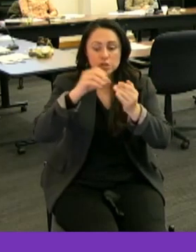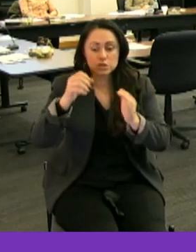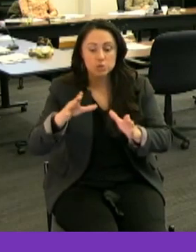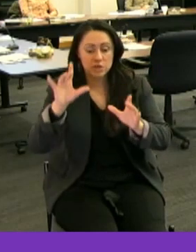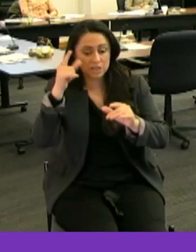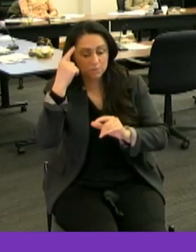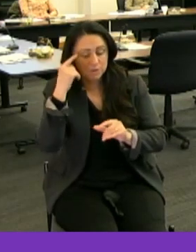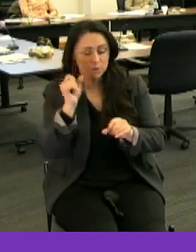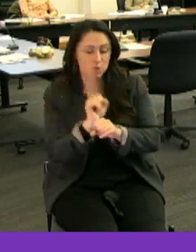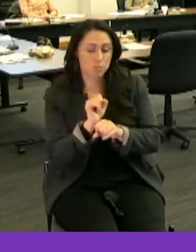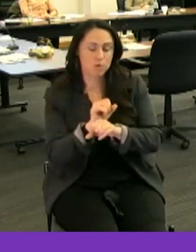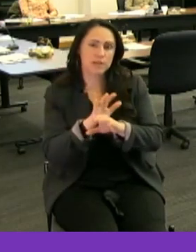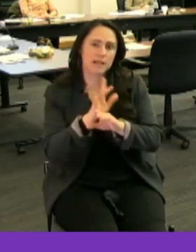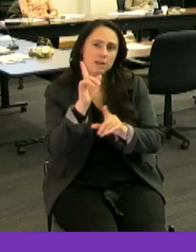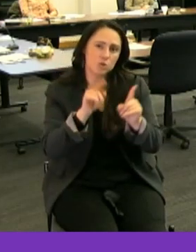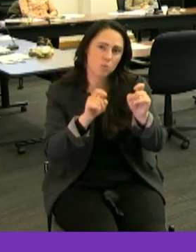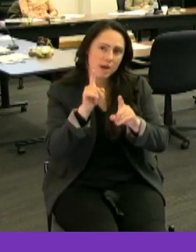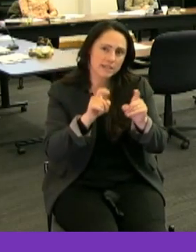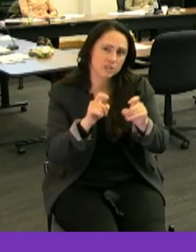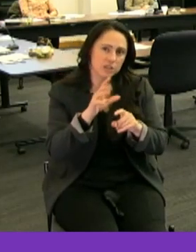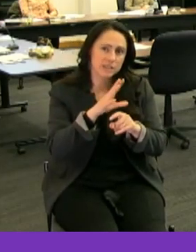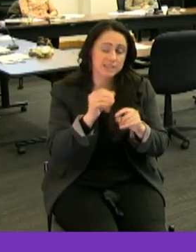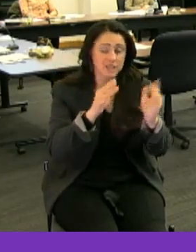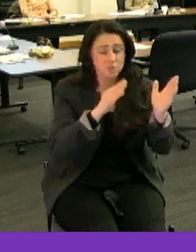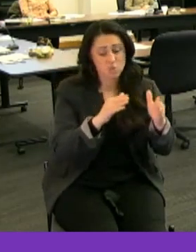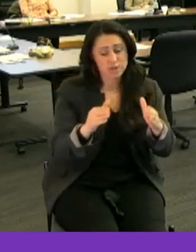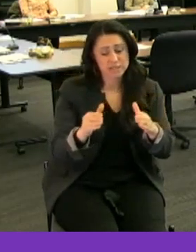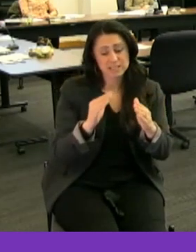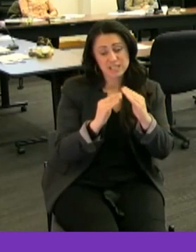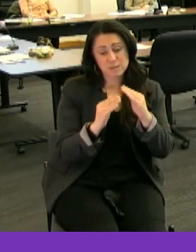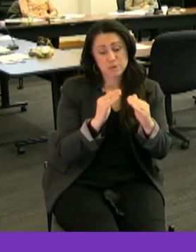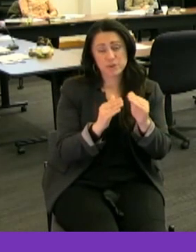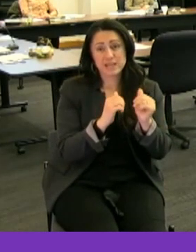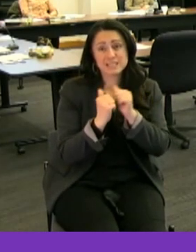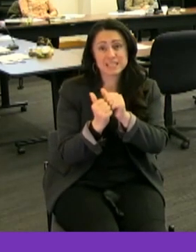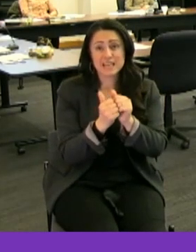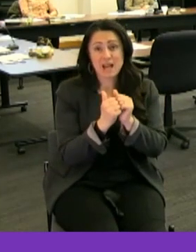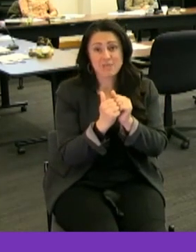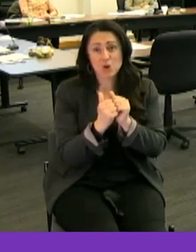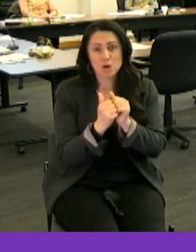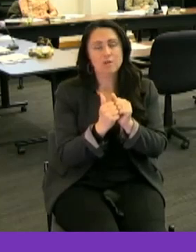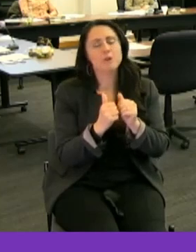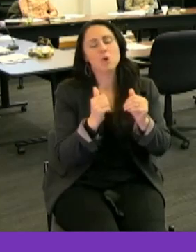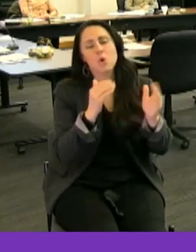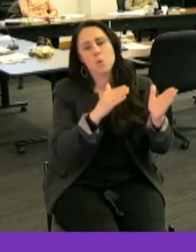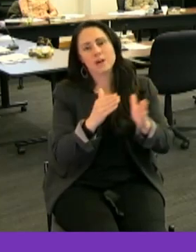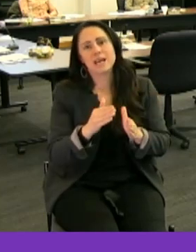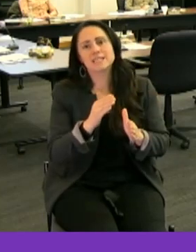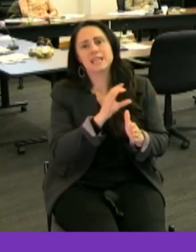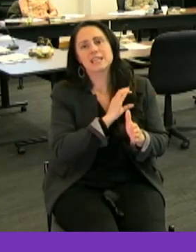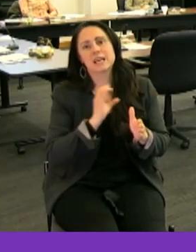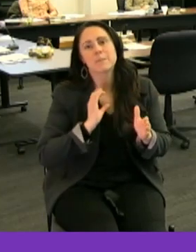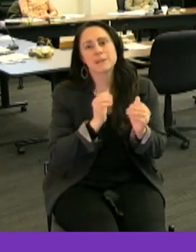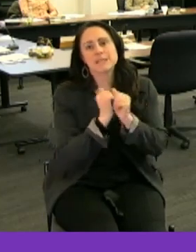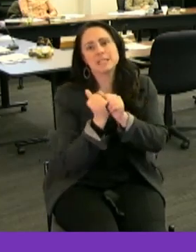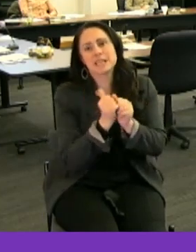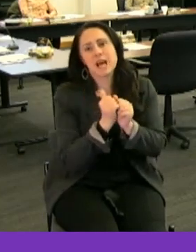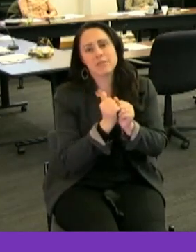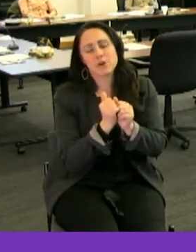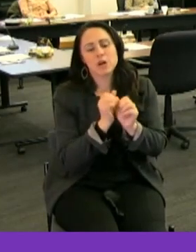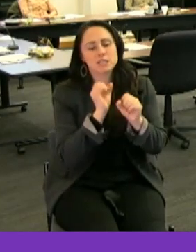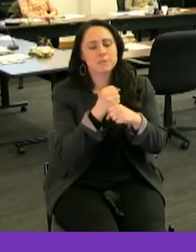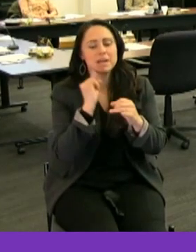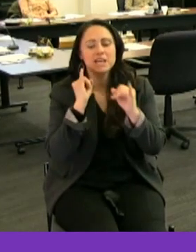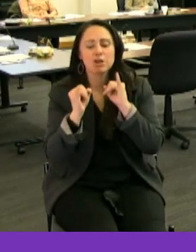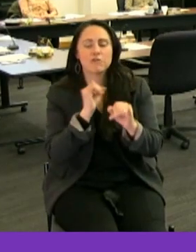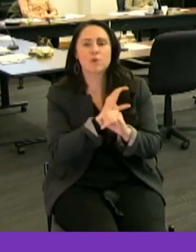government is currently working on questions and organizing a committee together in order to help form an interview